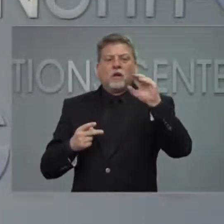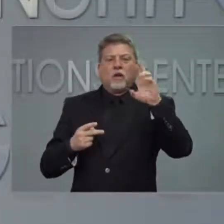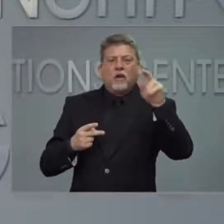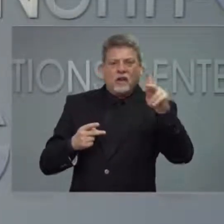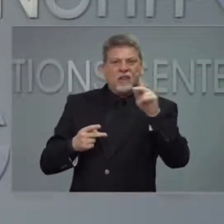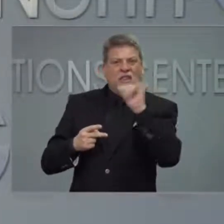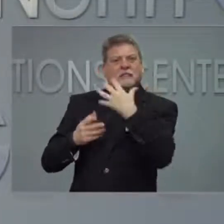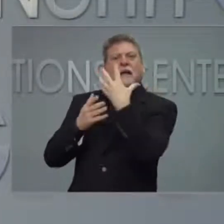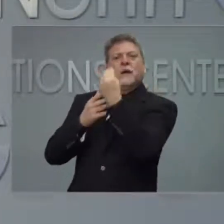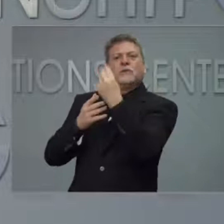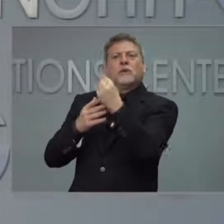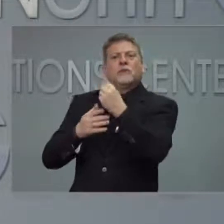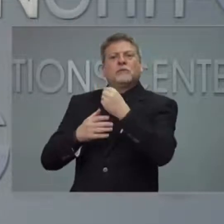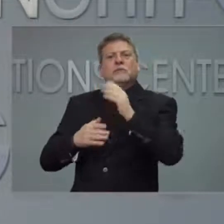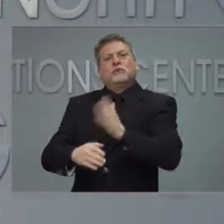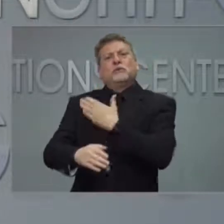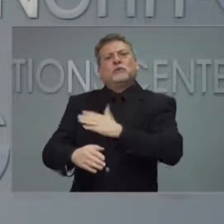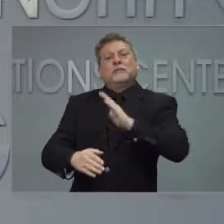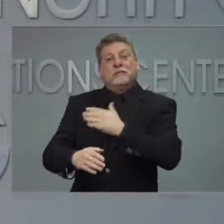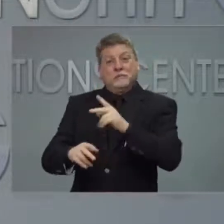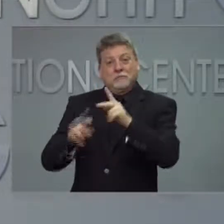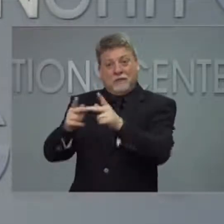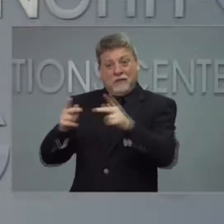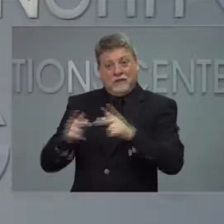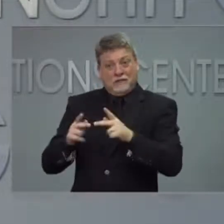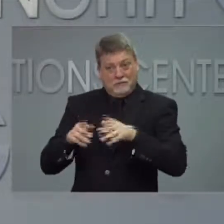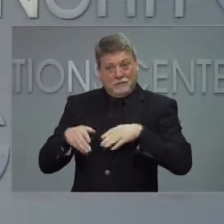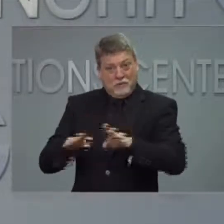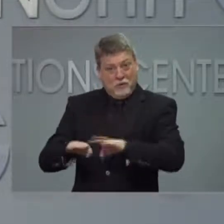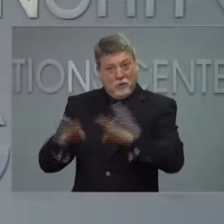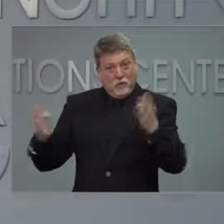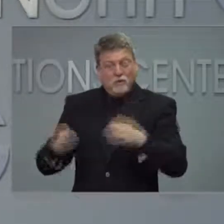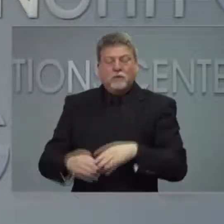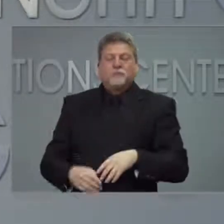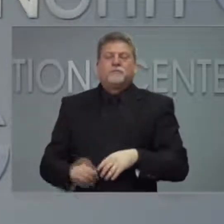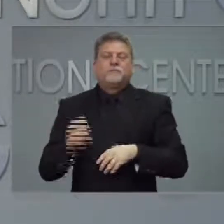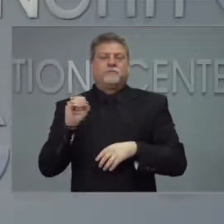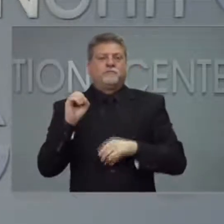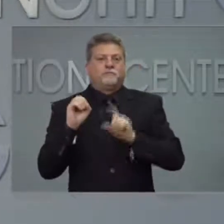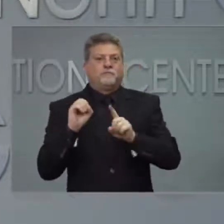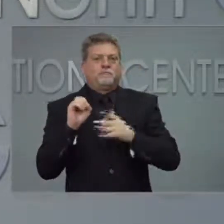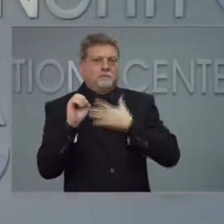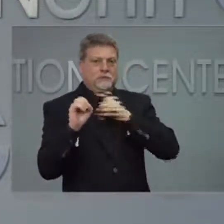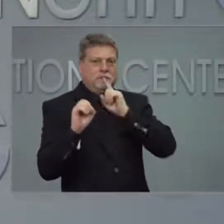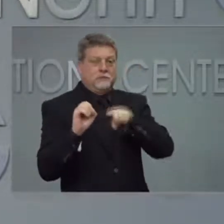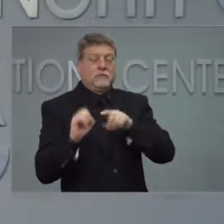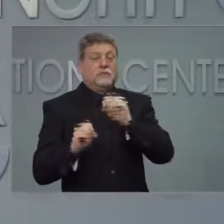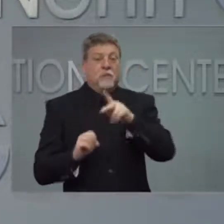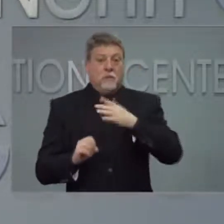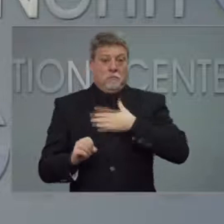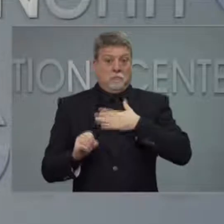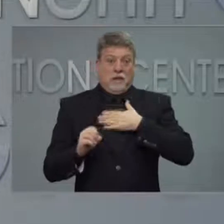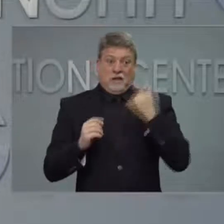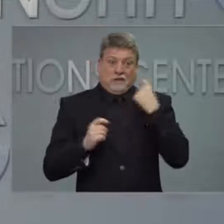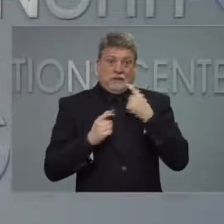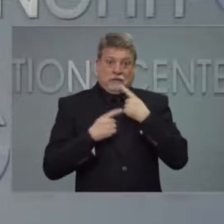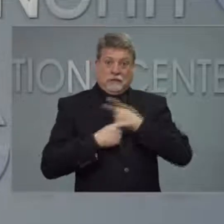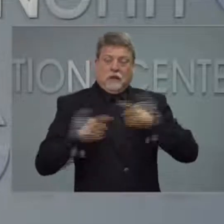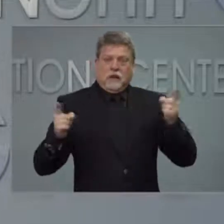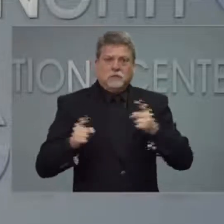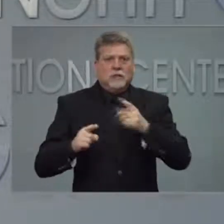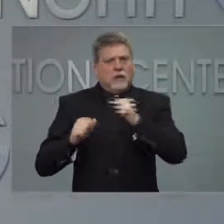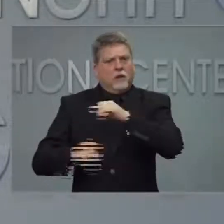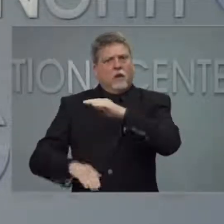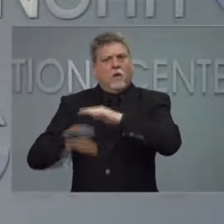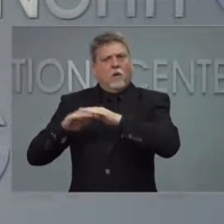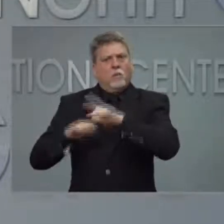order, Walnut Creek and Red Hat Amphitheater outdoors would be able to open at